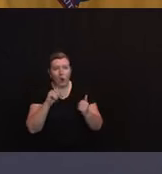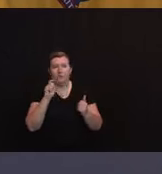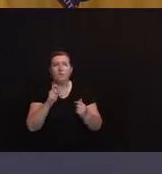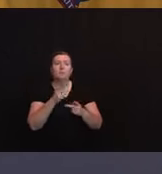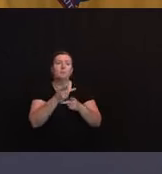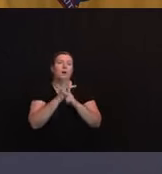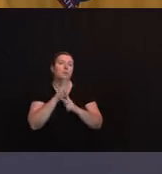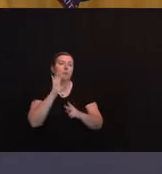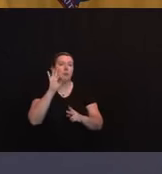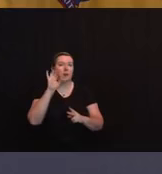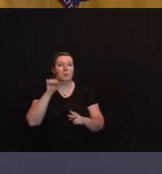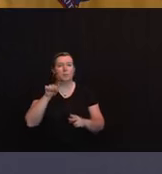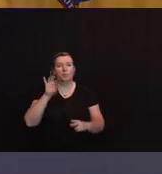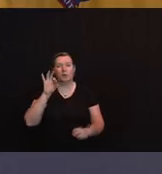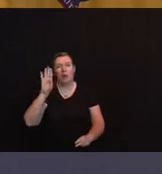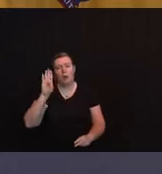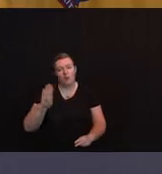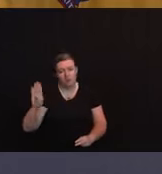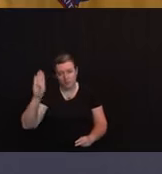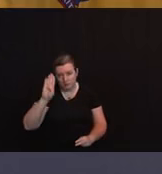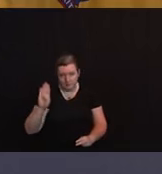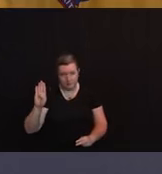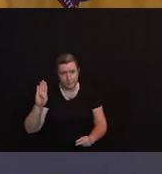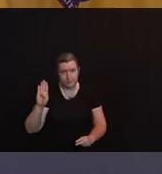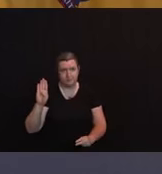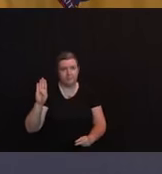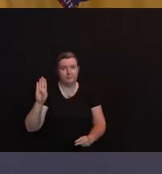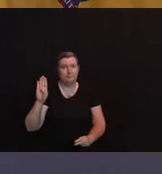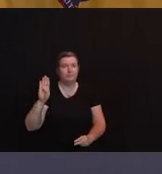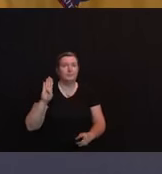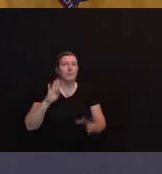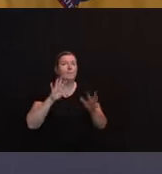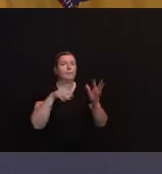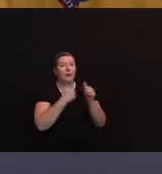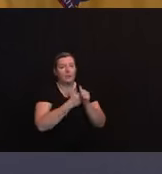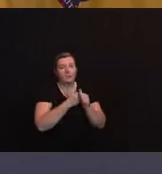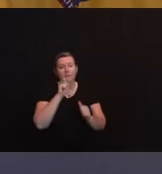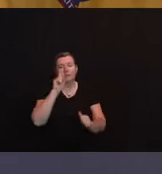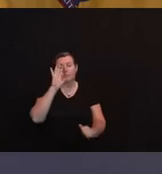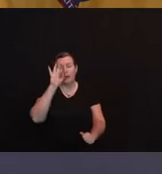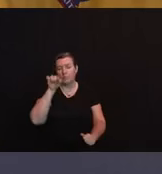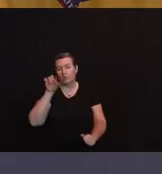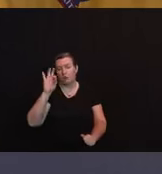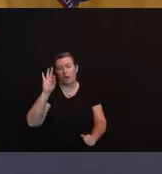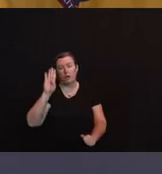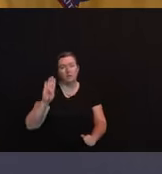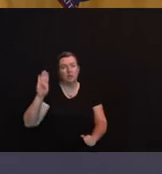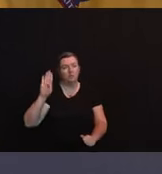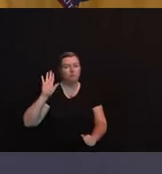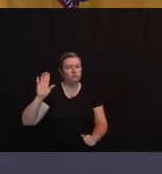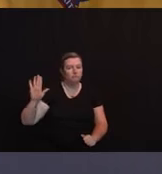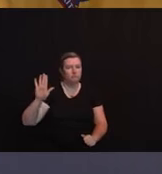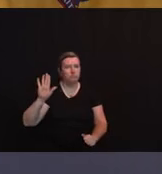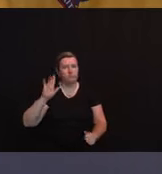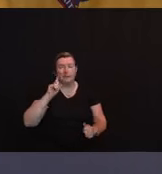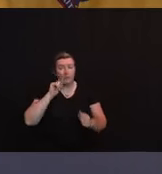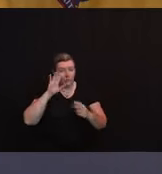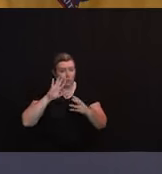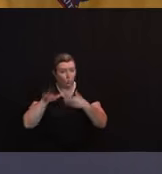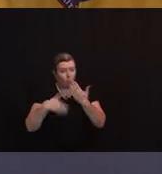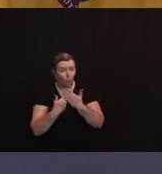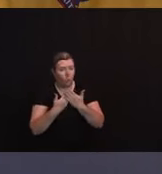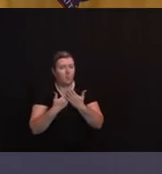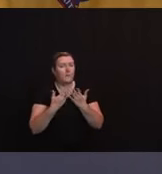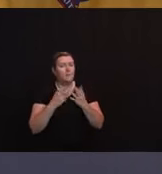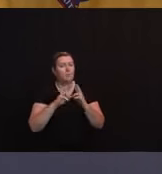to have that at our disposal. Does the timing, in your last question, does any of this and or the timing impact